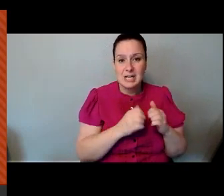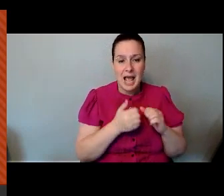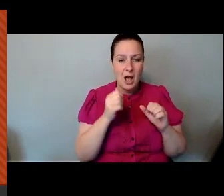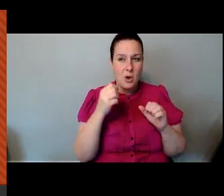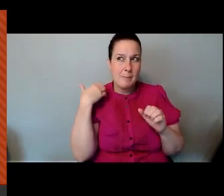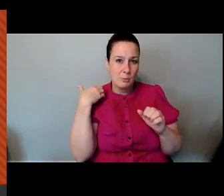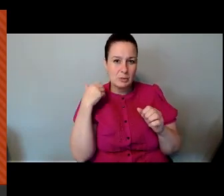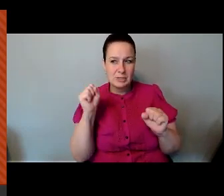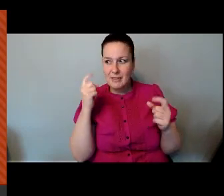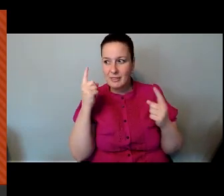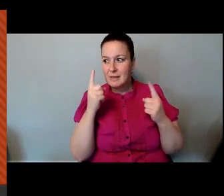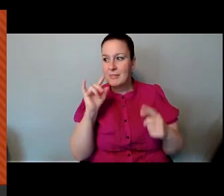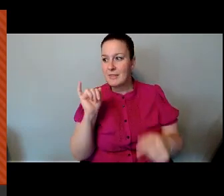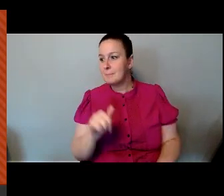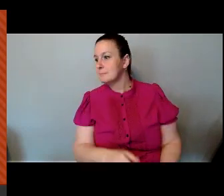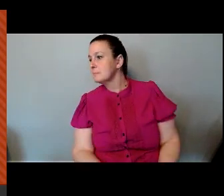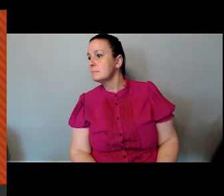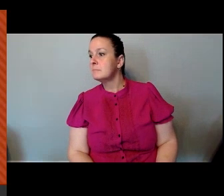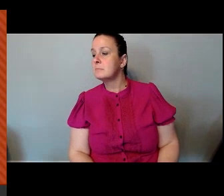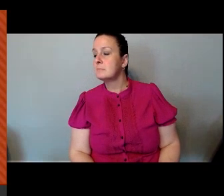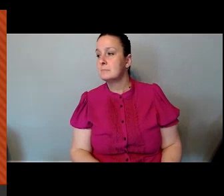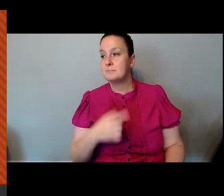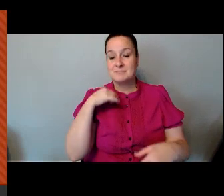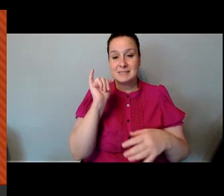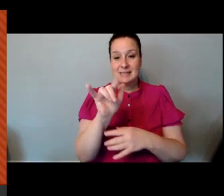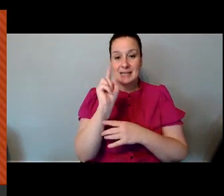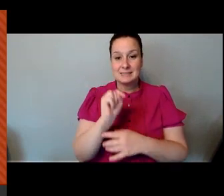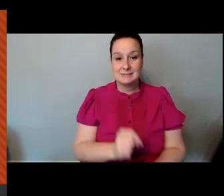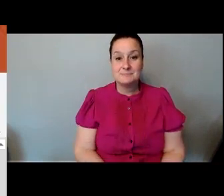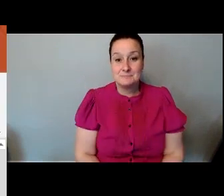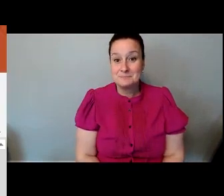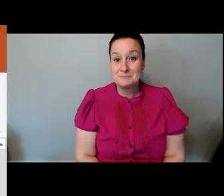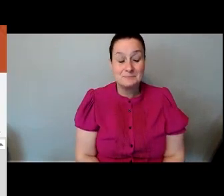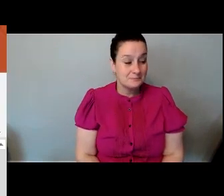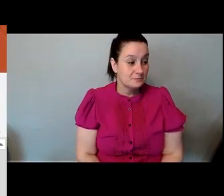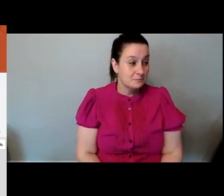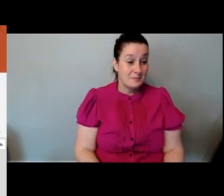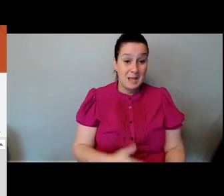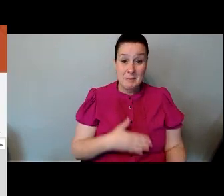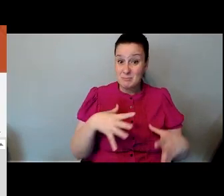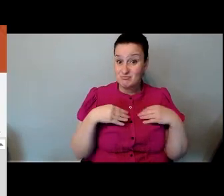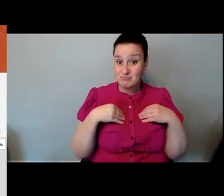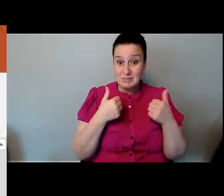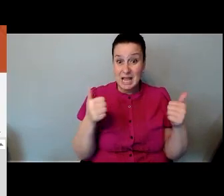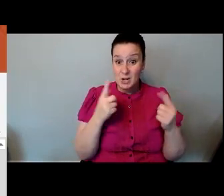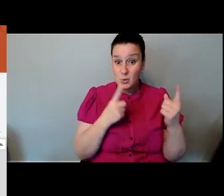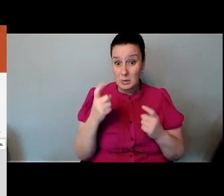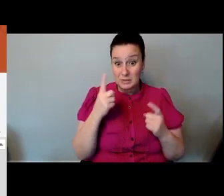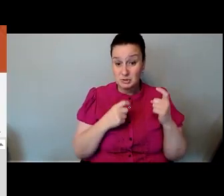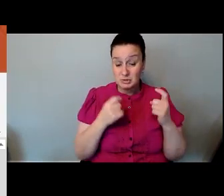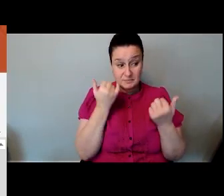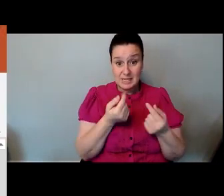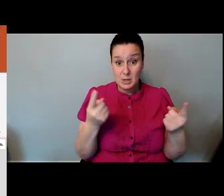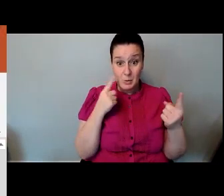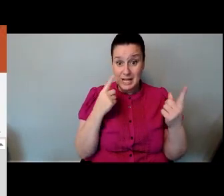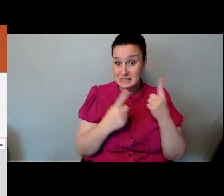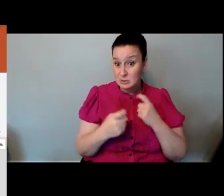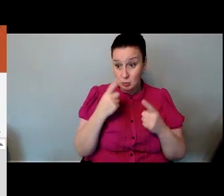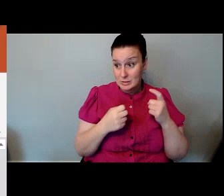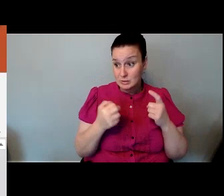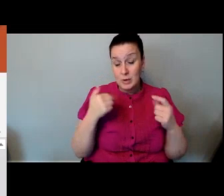it. And that is it. I'm happy to take any questions if anyone has any, or